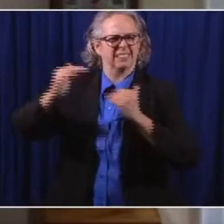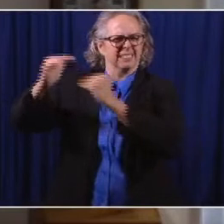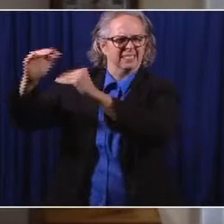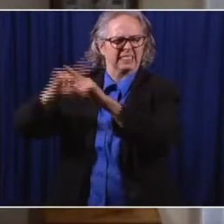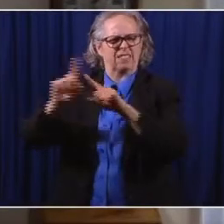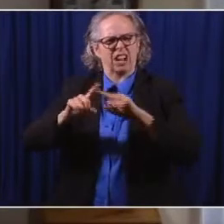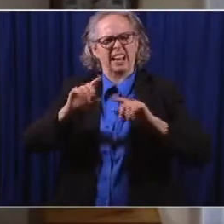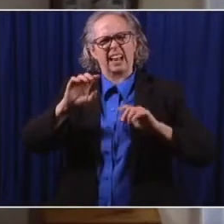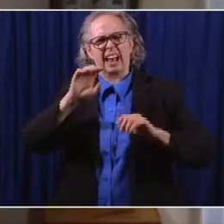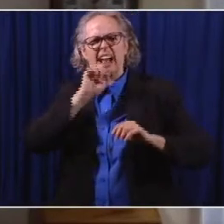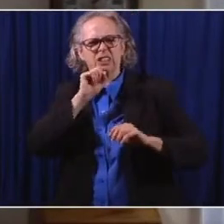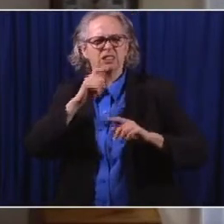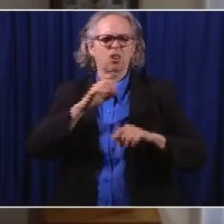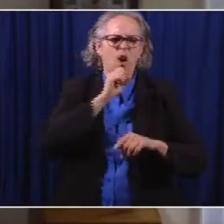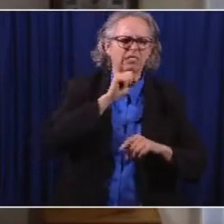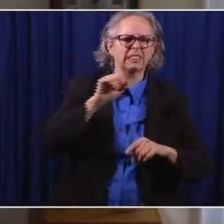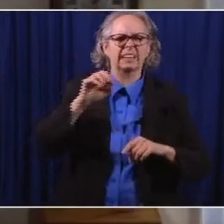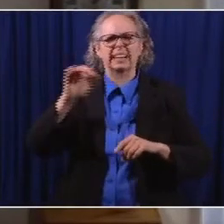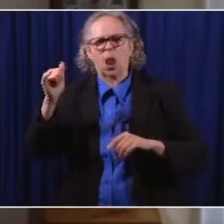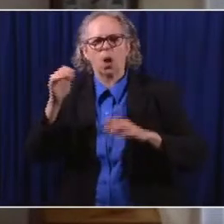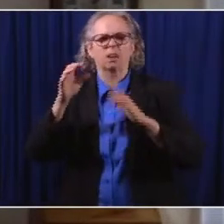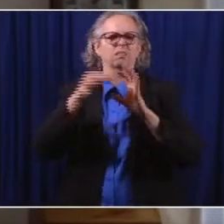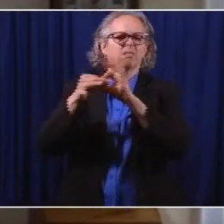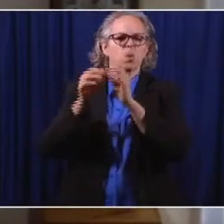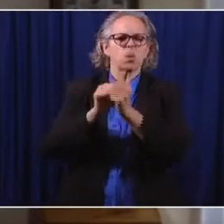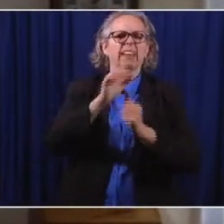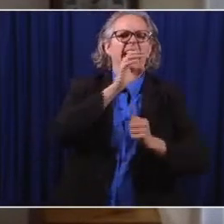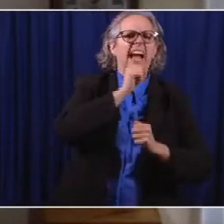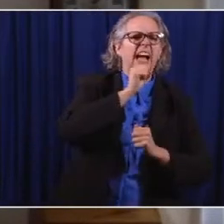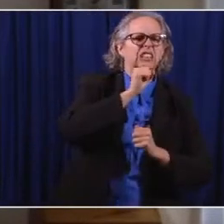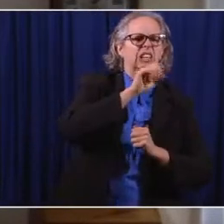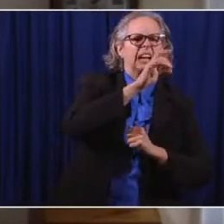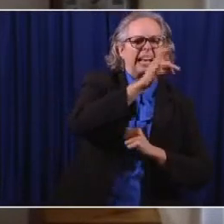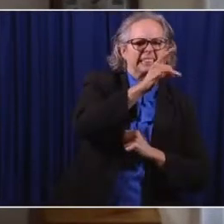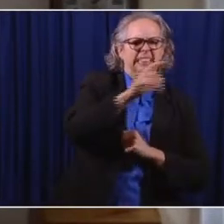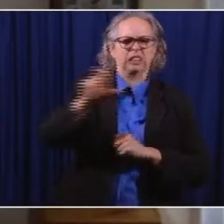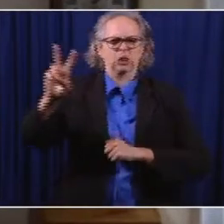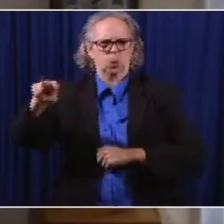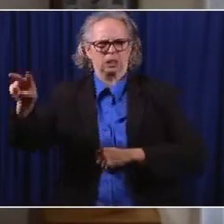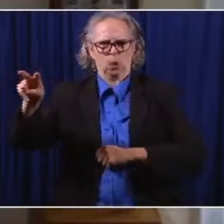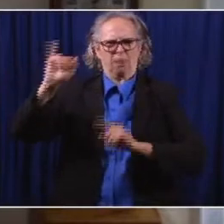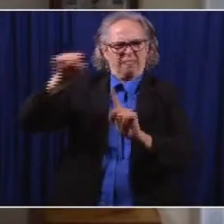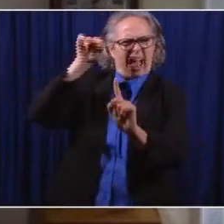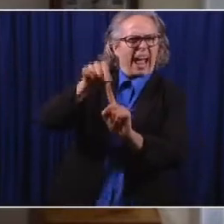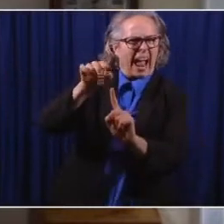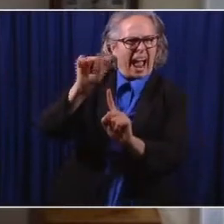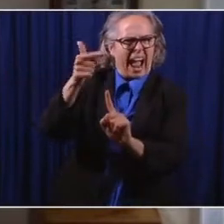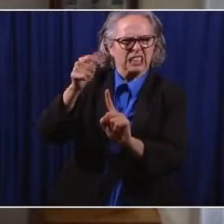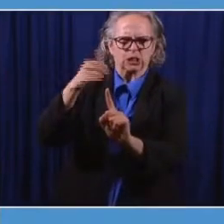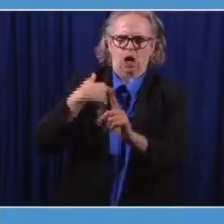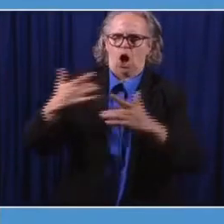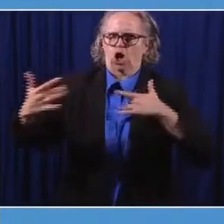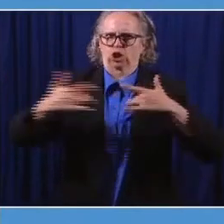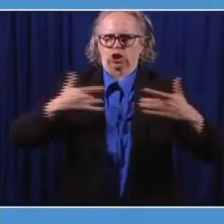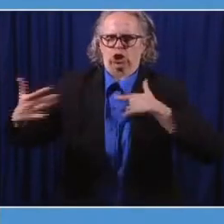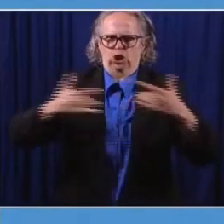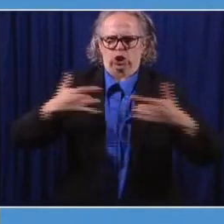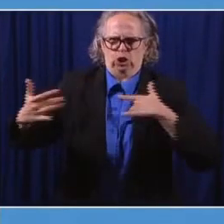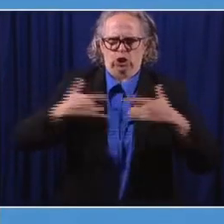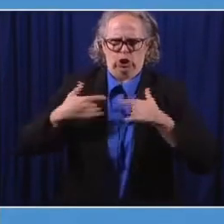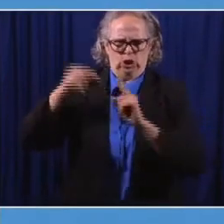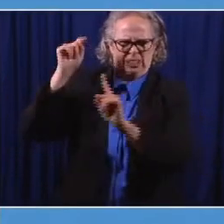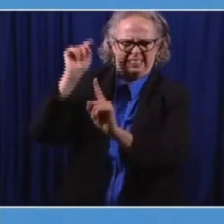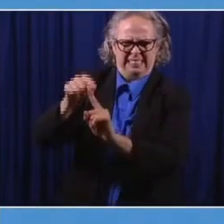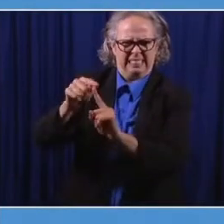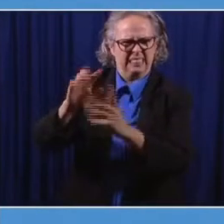And that is 18 to 22. And so this is, the truly remarkable numbers. And again, universities